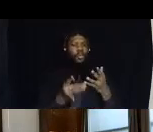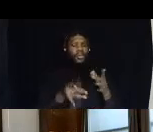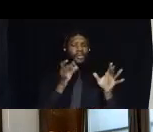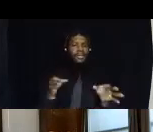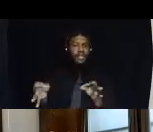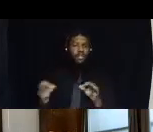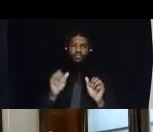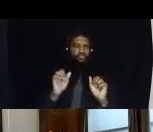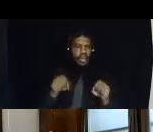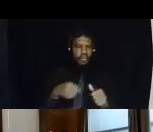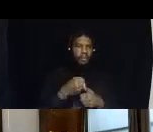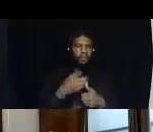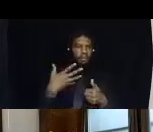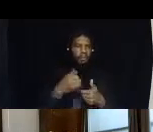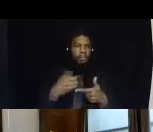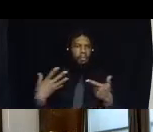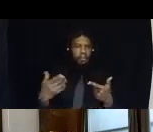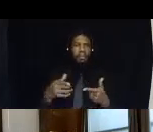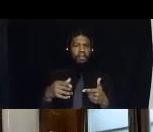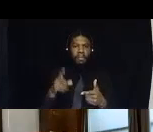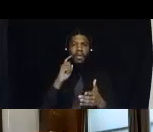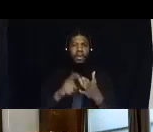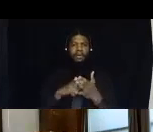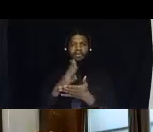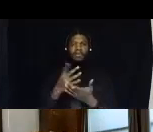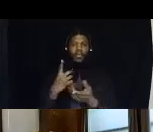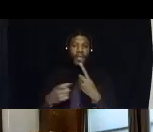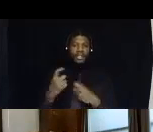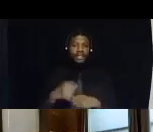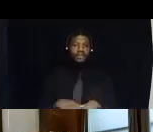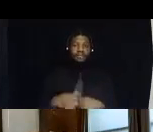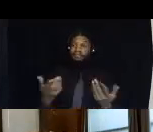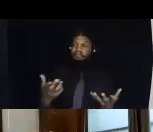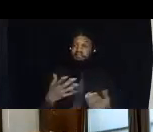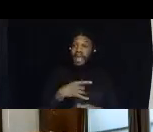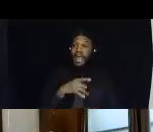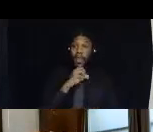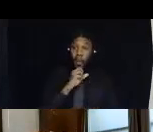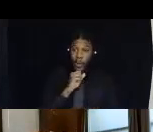I like orange. I like blues.